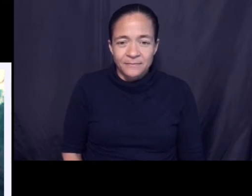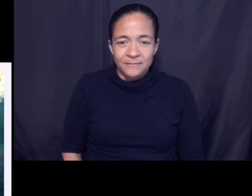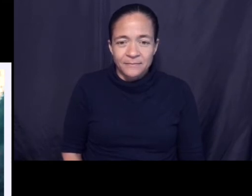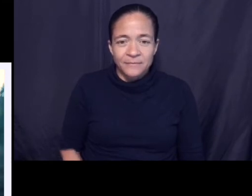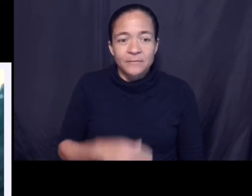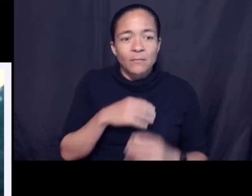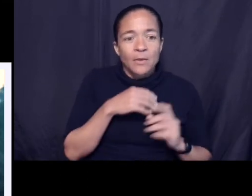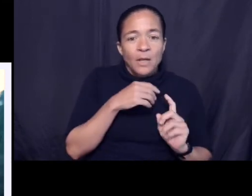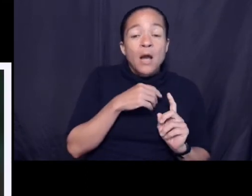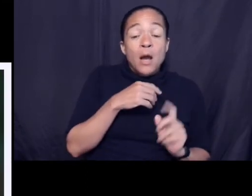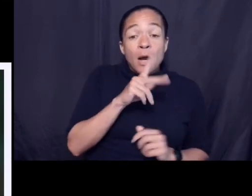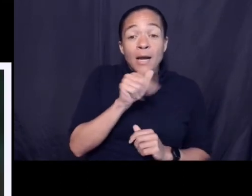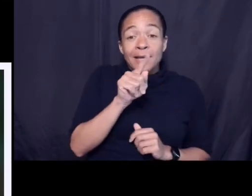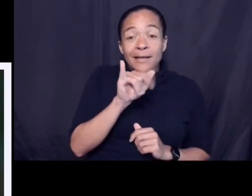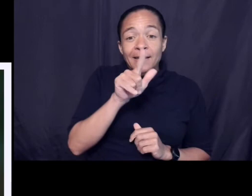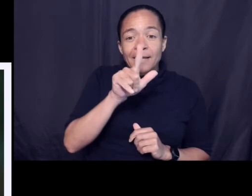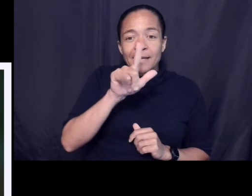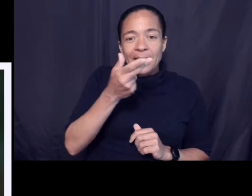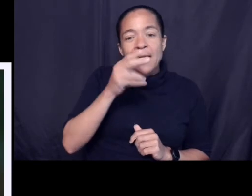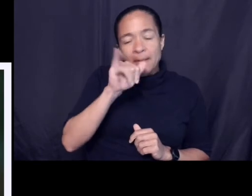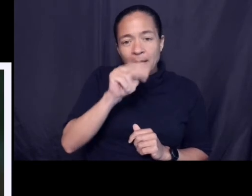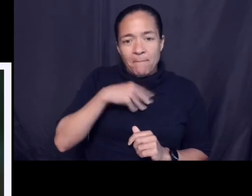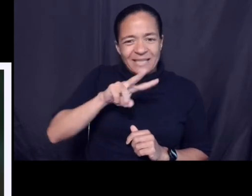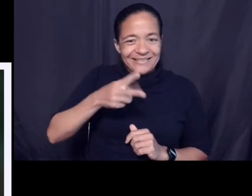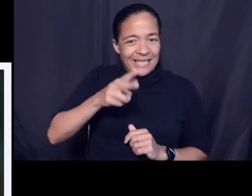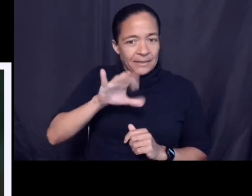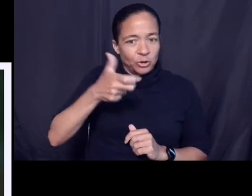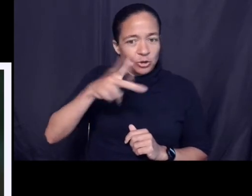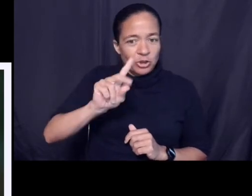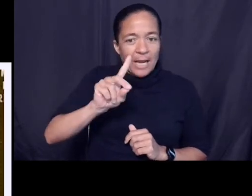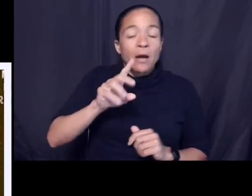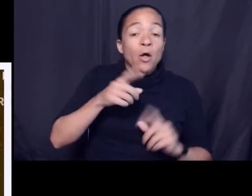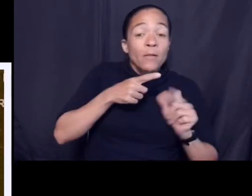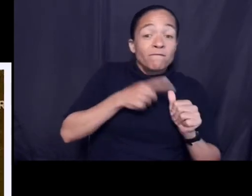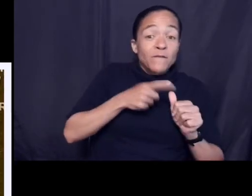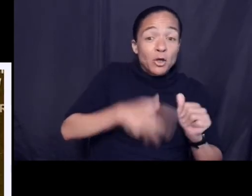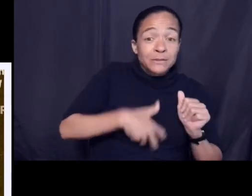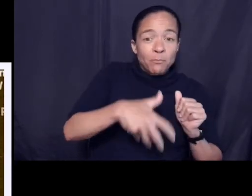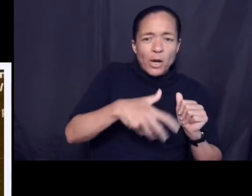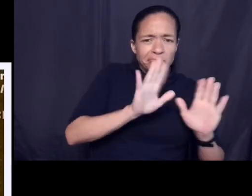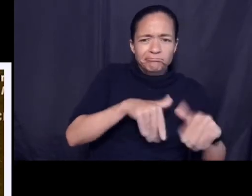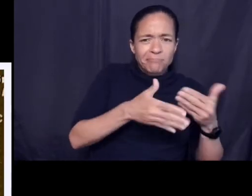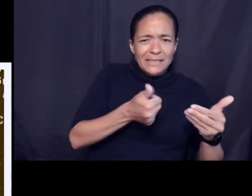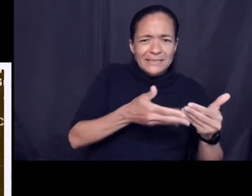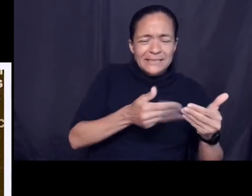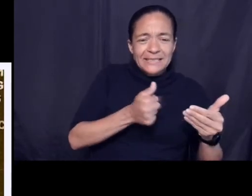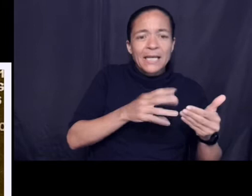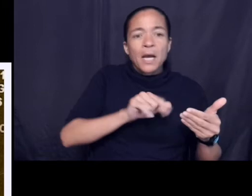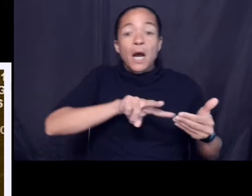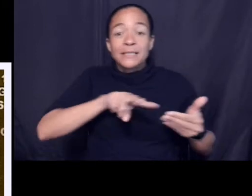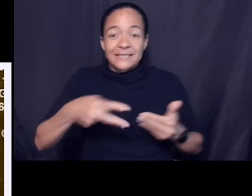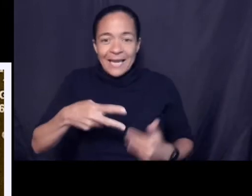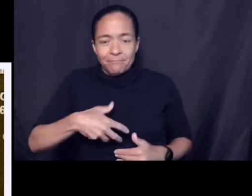Caitlin is my second child, and my first pregnancy was so easy. A couple of ultrasounds before Caitlin was born,